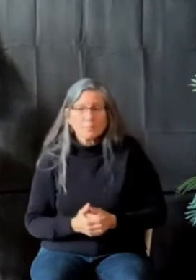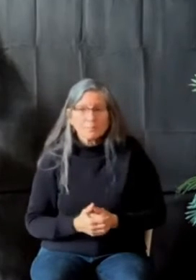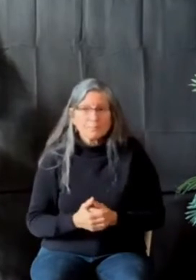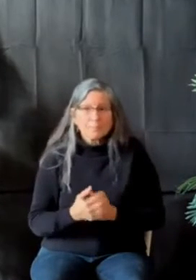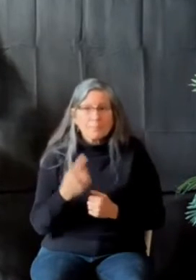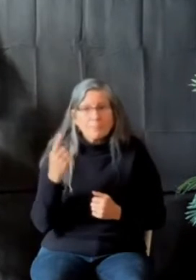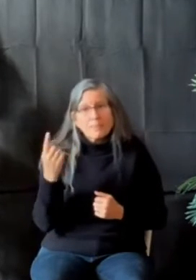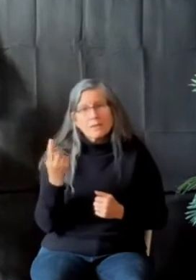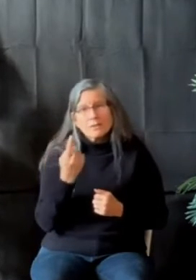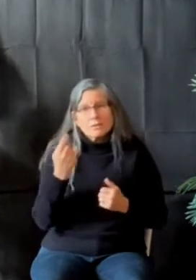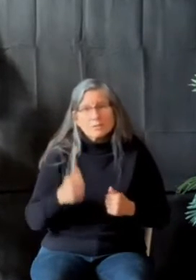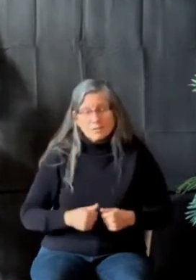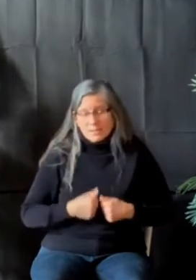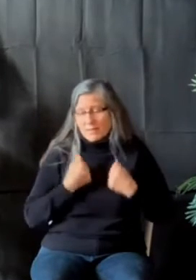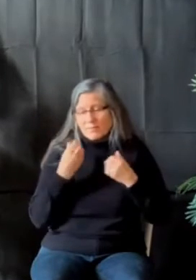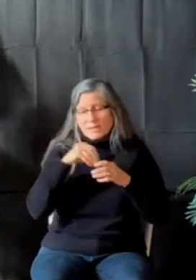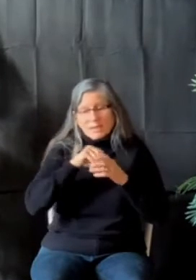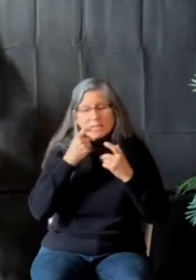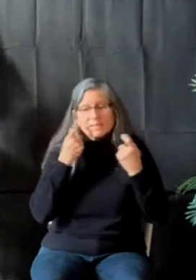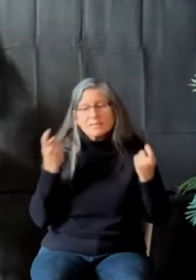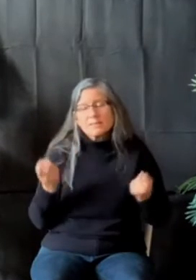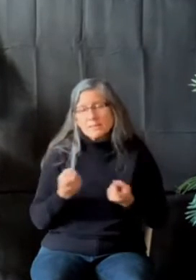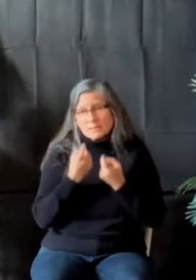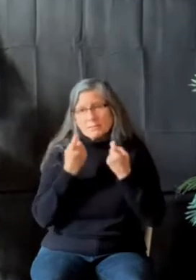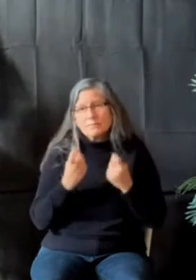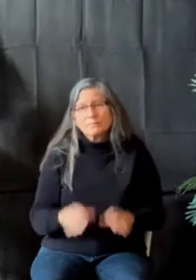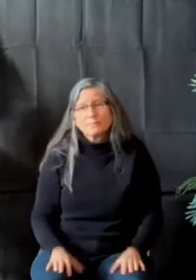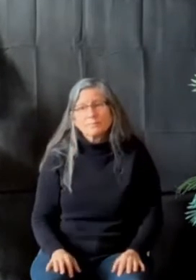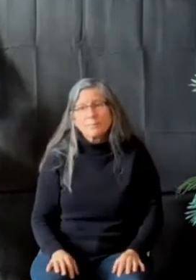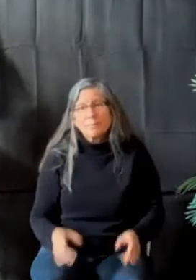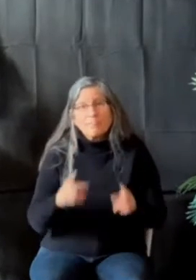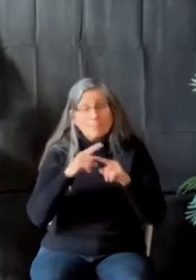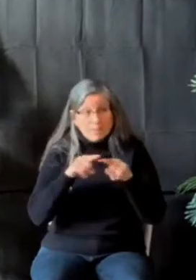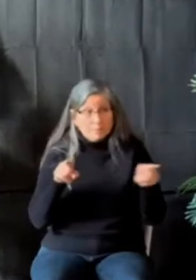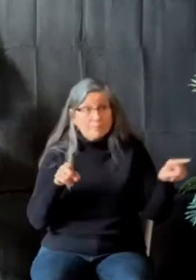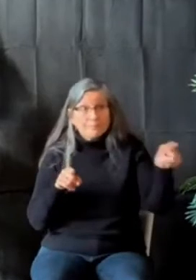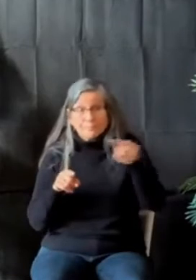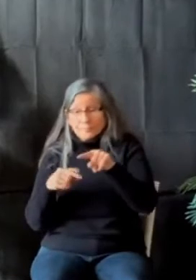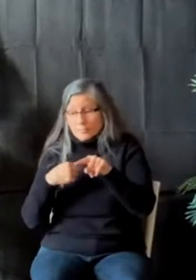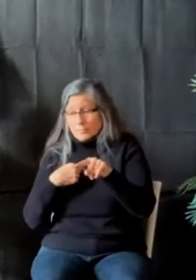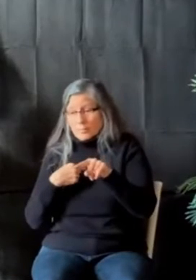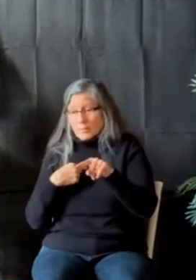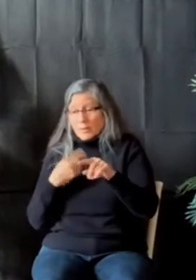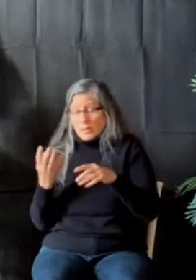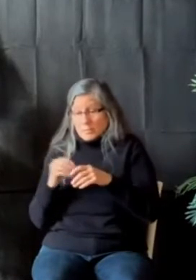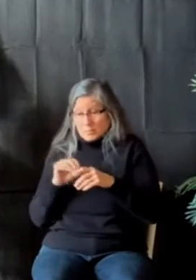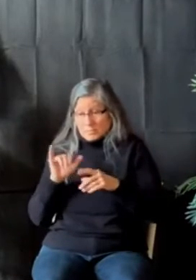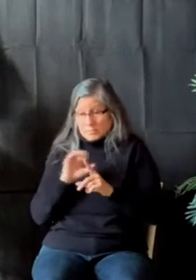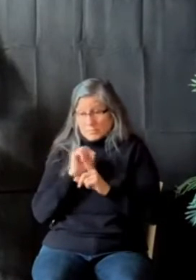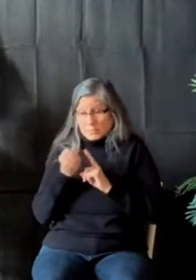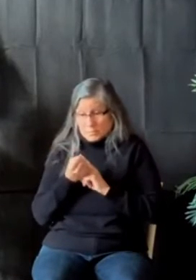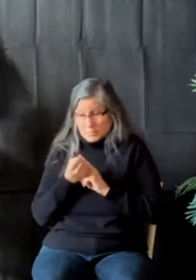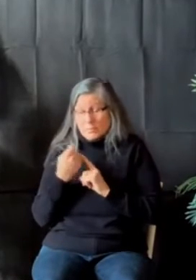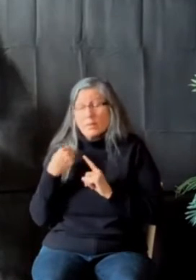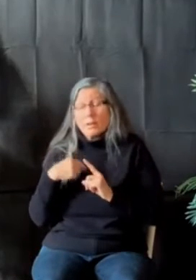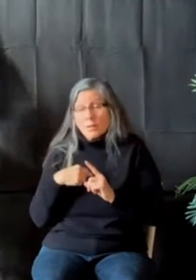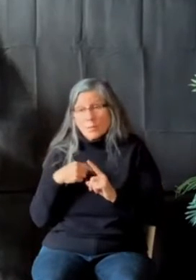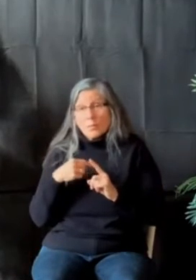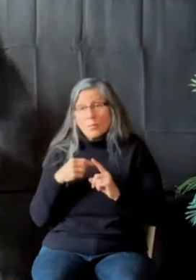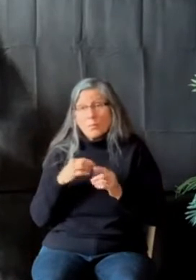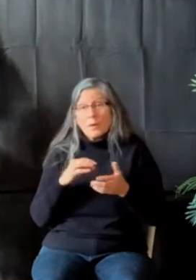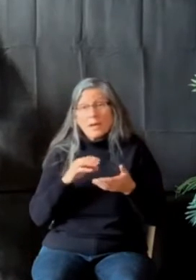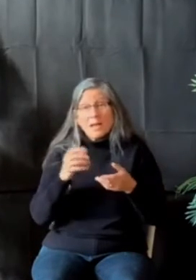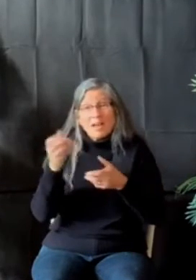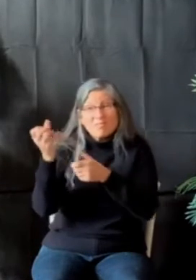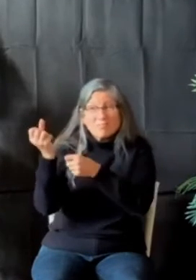You're just living in sin. But when you and I are in this situation, we have drugged the